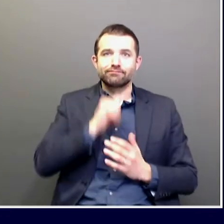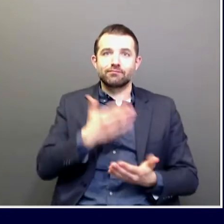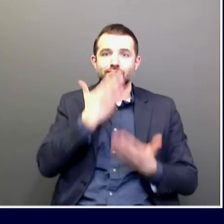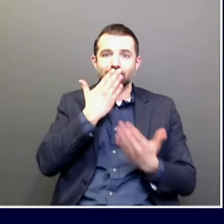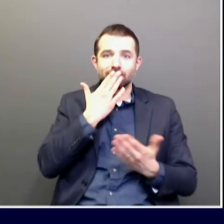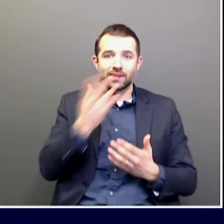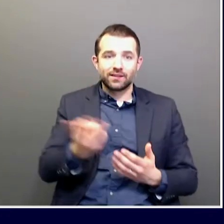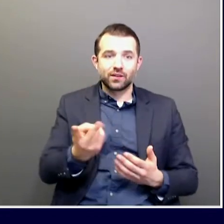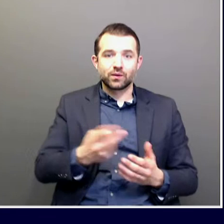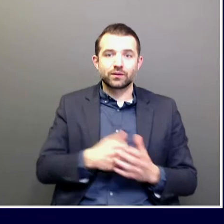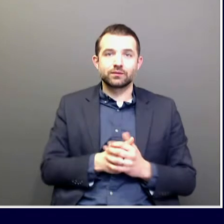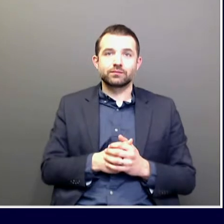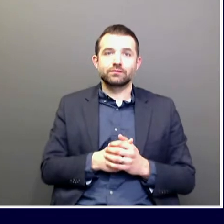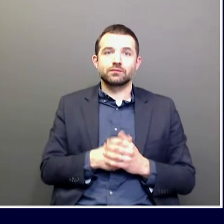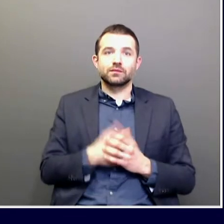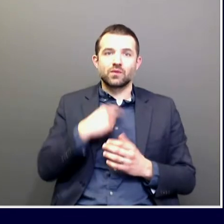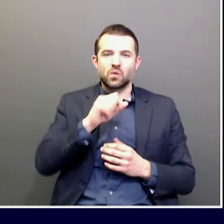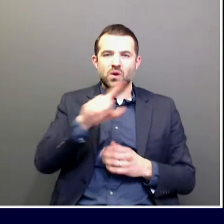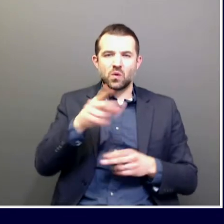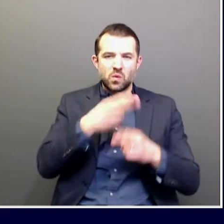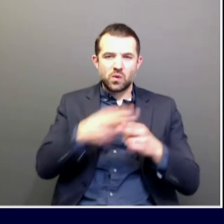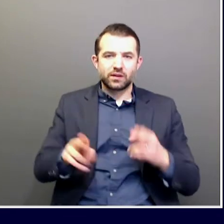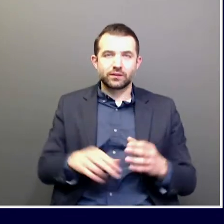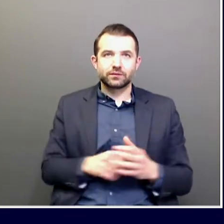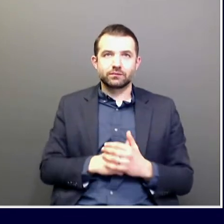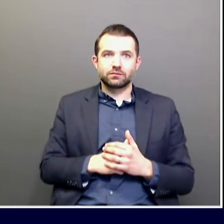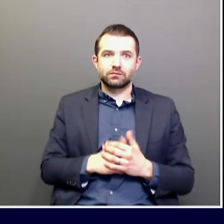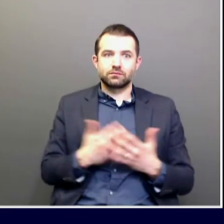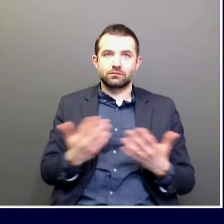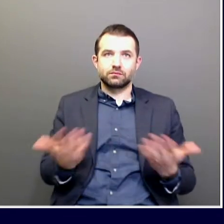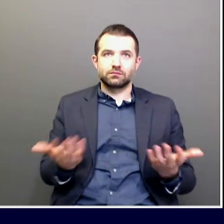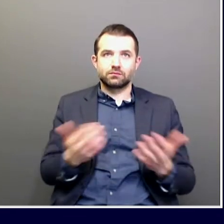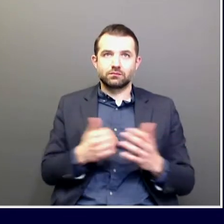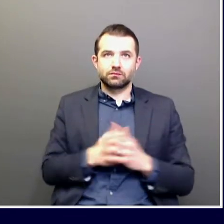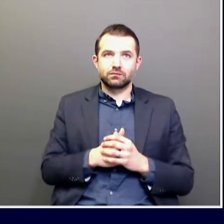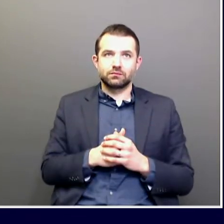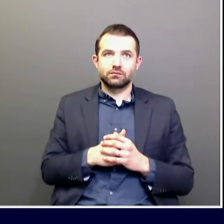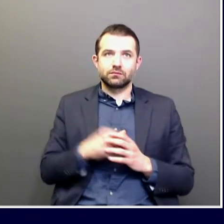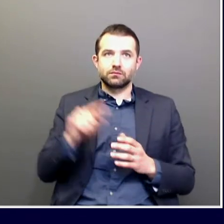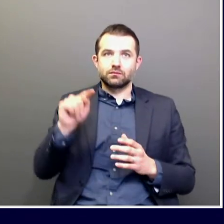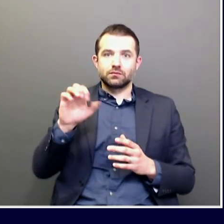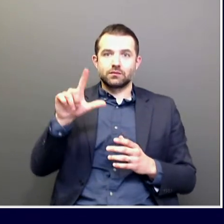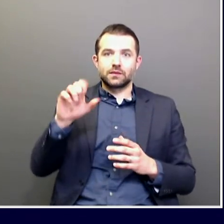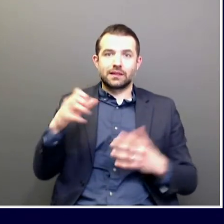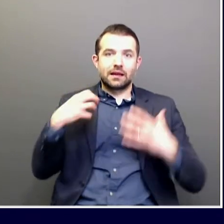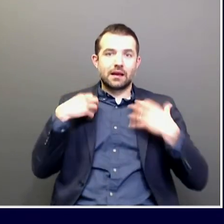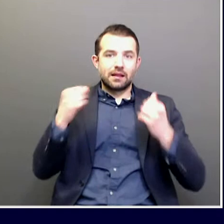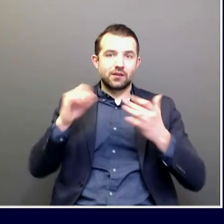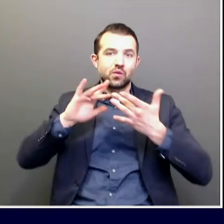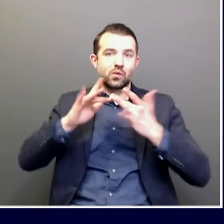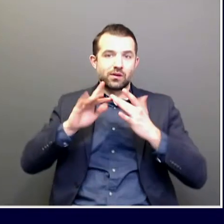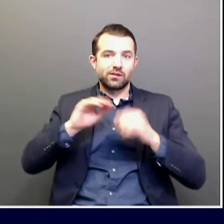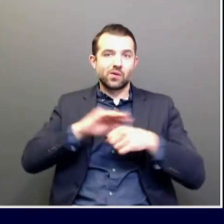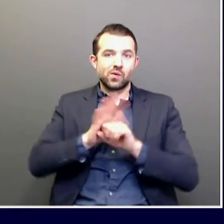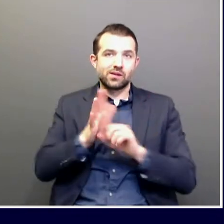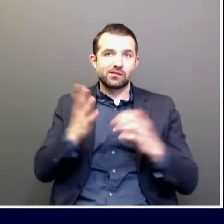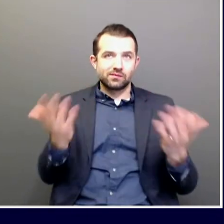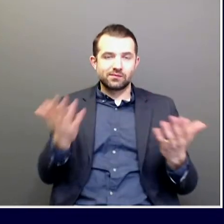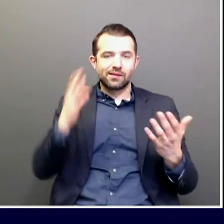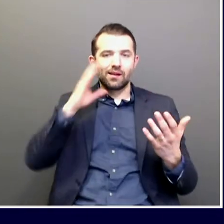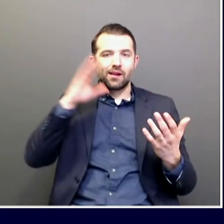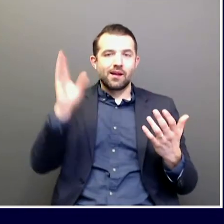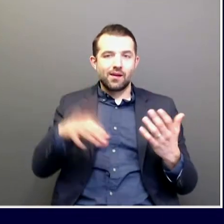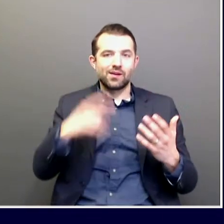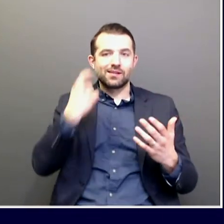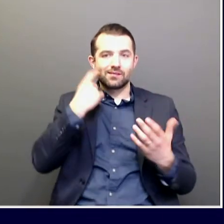Is telehealth something that the state is considering implementing on a larger, broader scale? Have there been more conversations about providing that